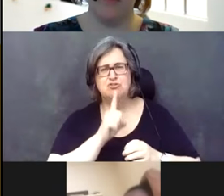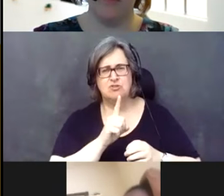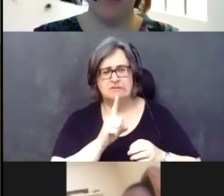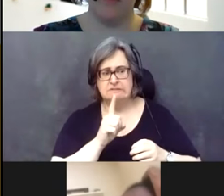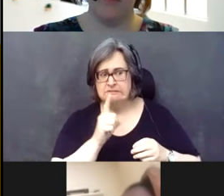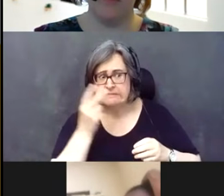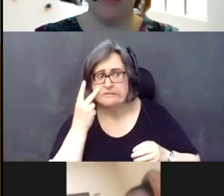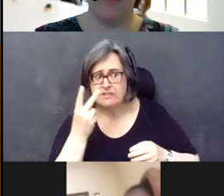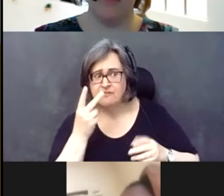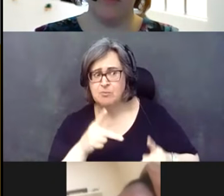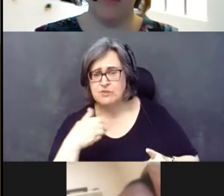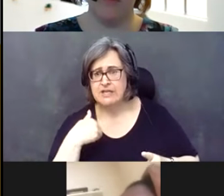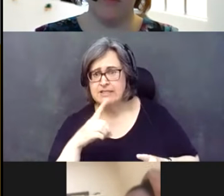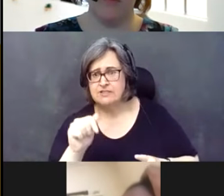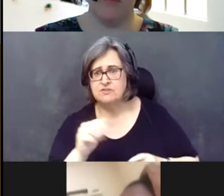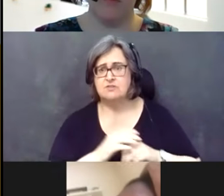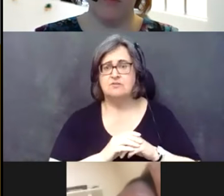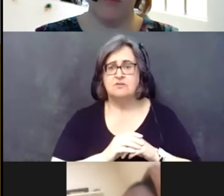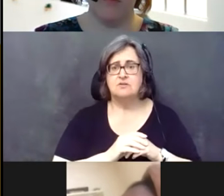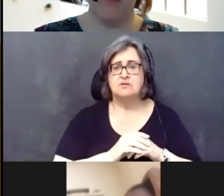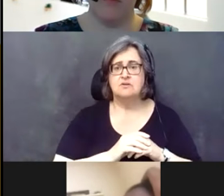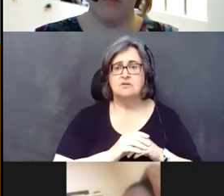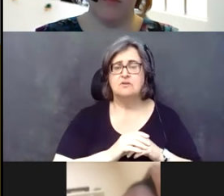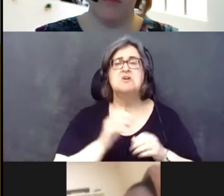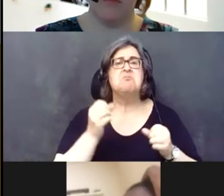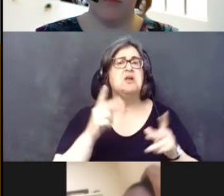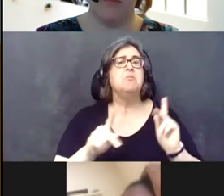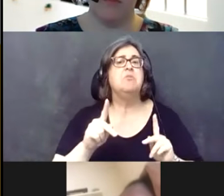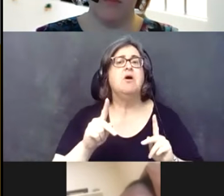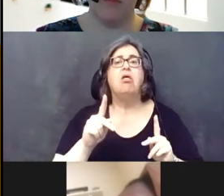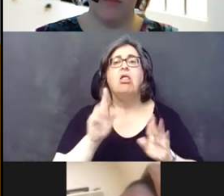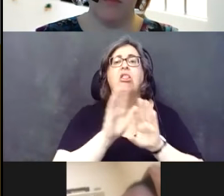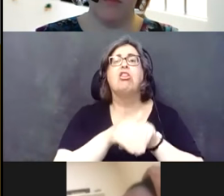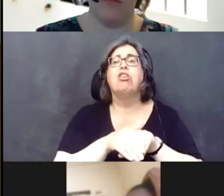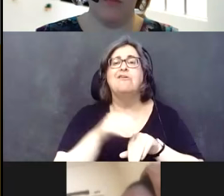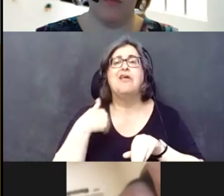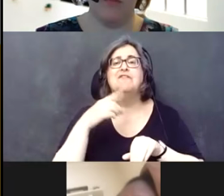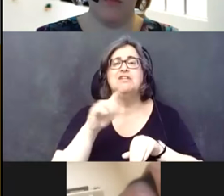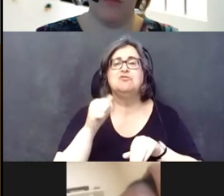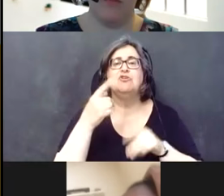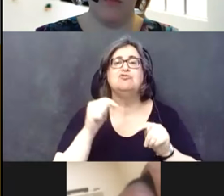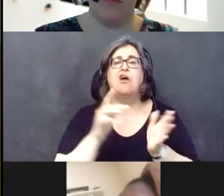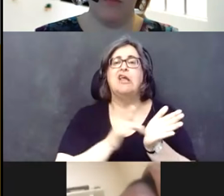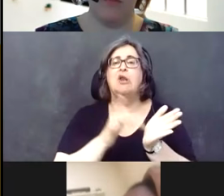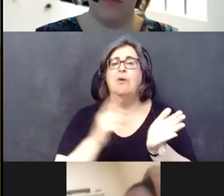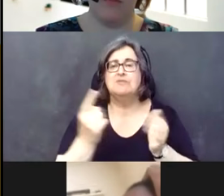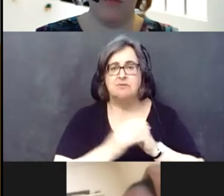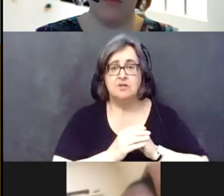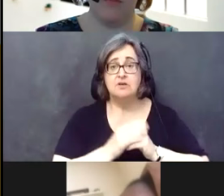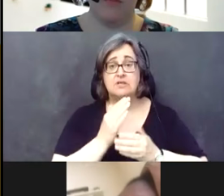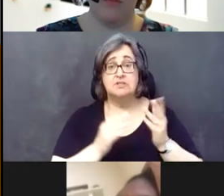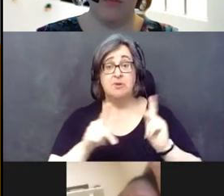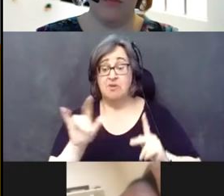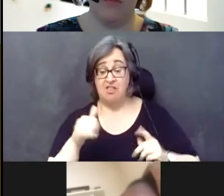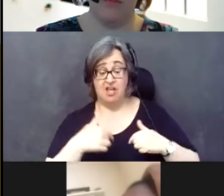because there are some people out there that will pretend to be disabled so they can get away with things. there are people out there that are disabled like me, but they don't